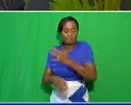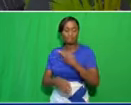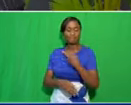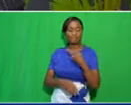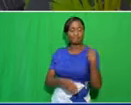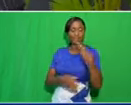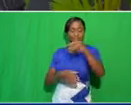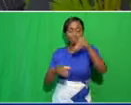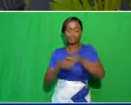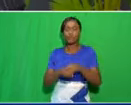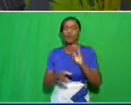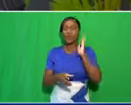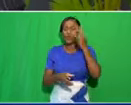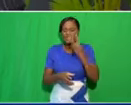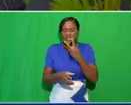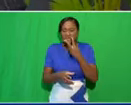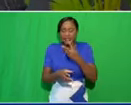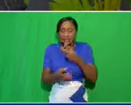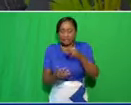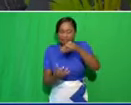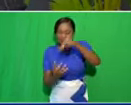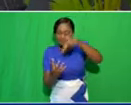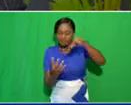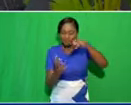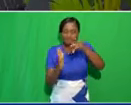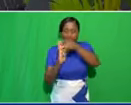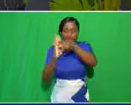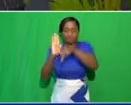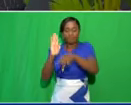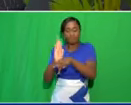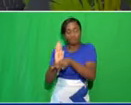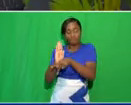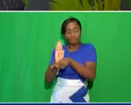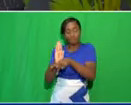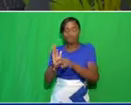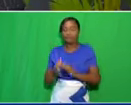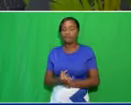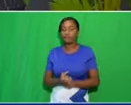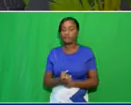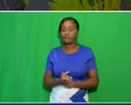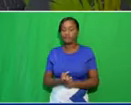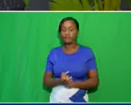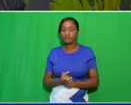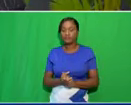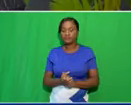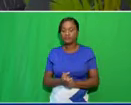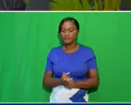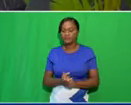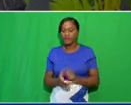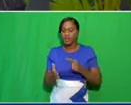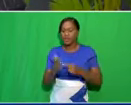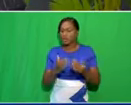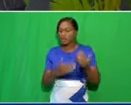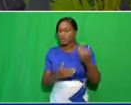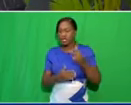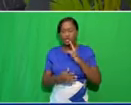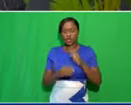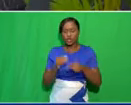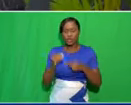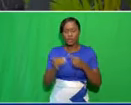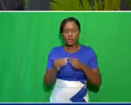going to see the different policy options. But this continues this morning. You know, I mentioned the whole issue of